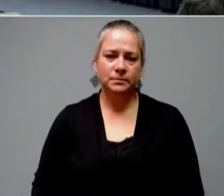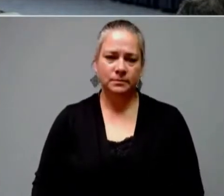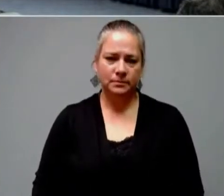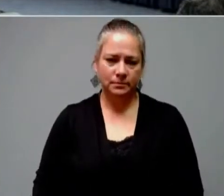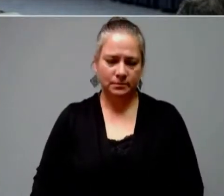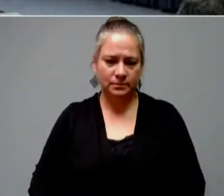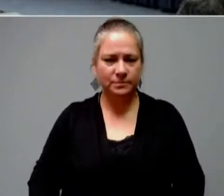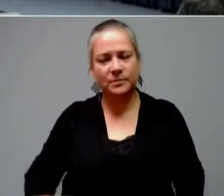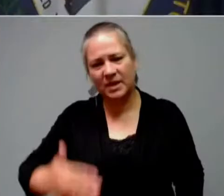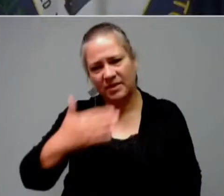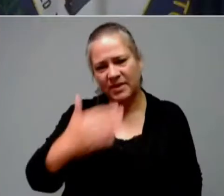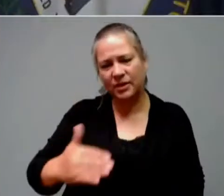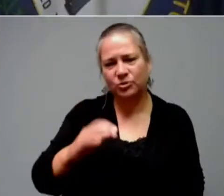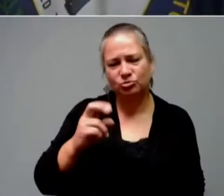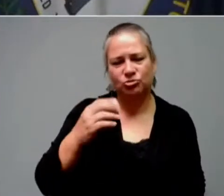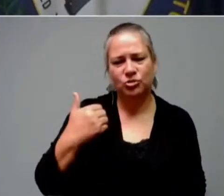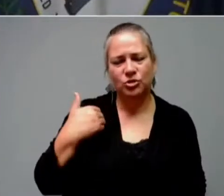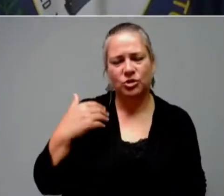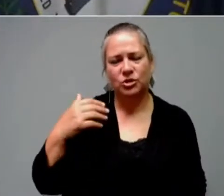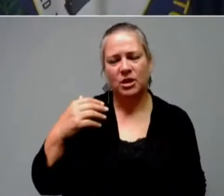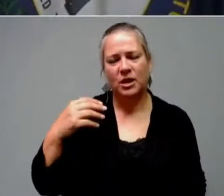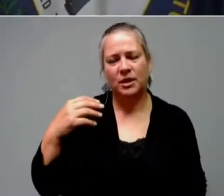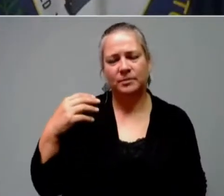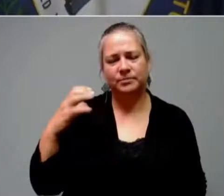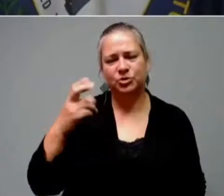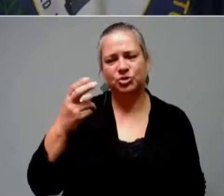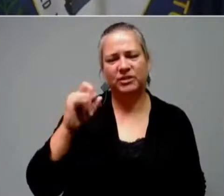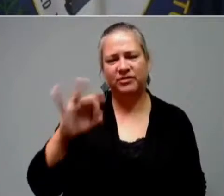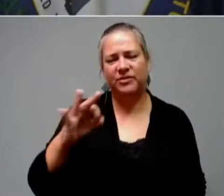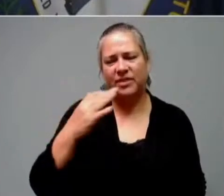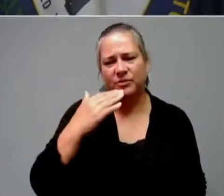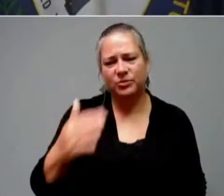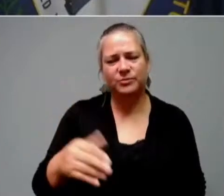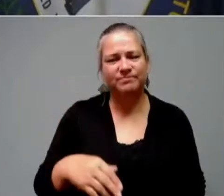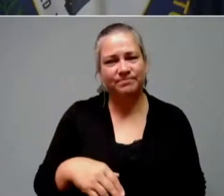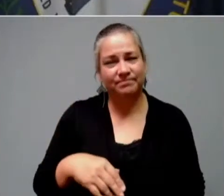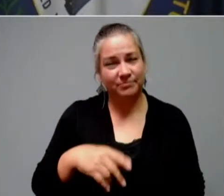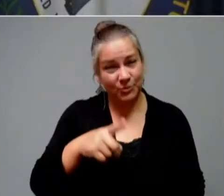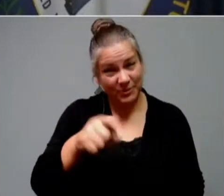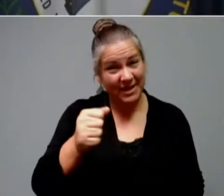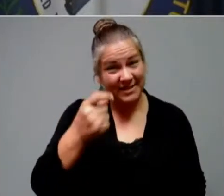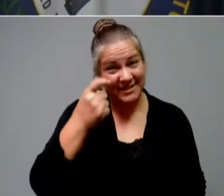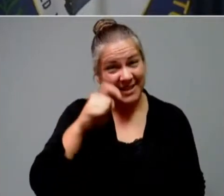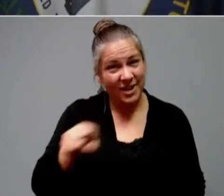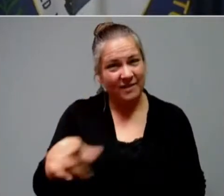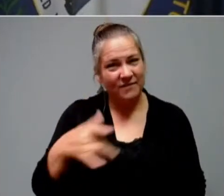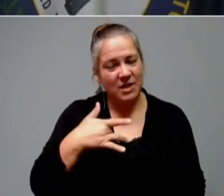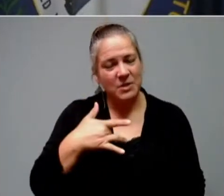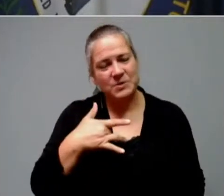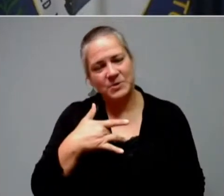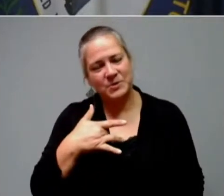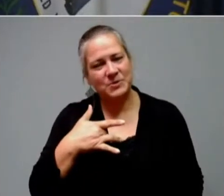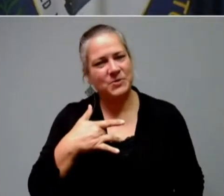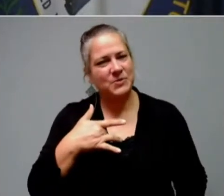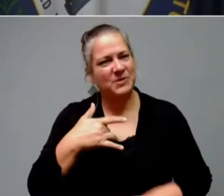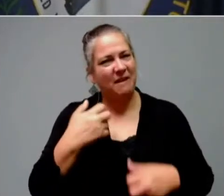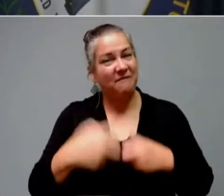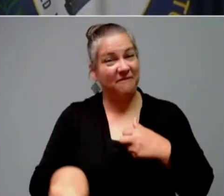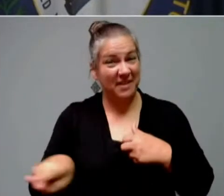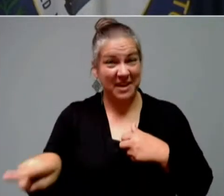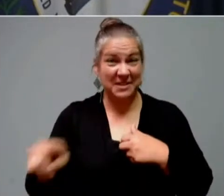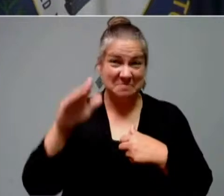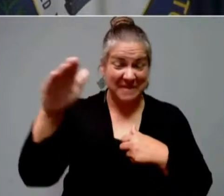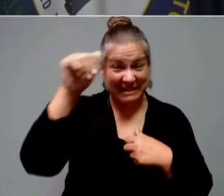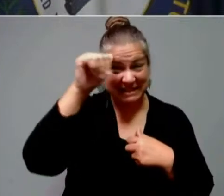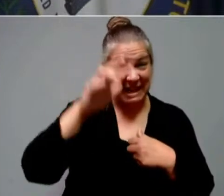Thank you, Chief. You can tell that's tough for the chief. He's a big, tough guy